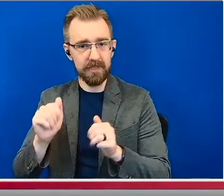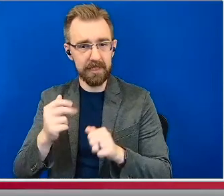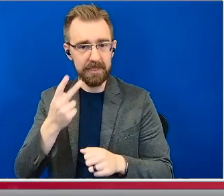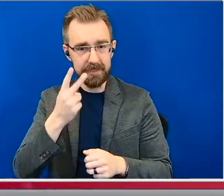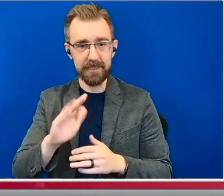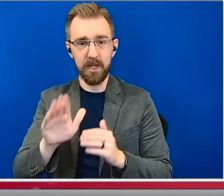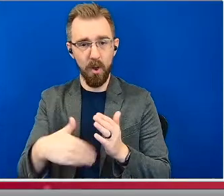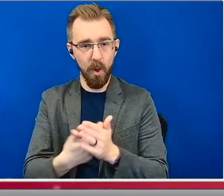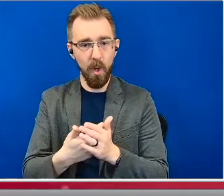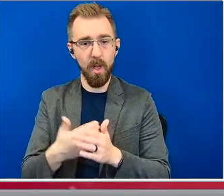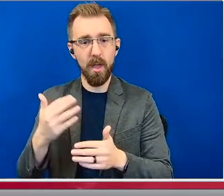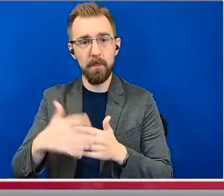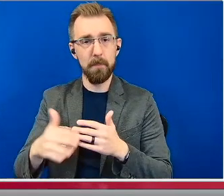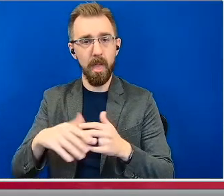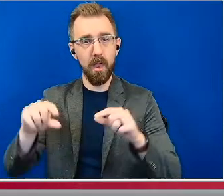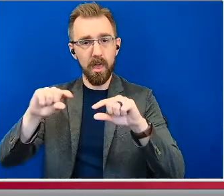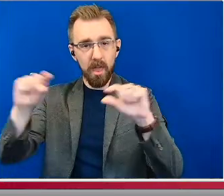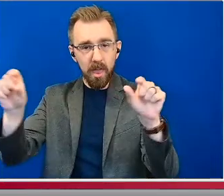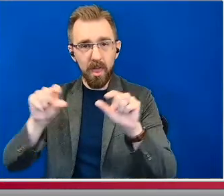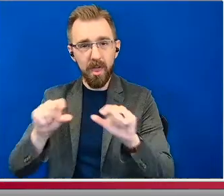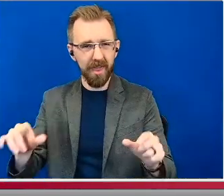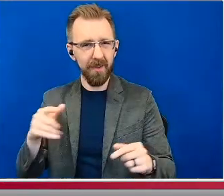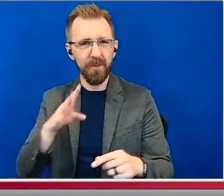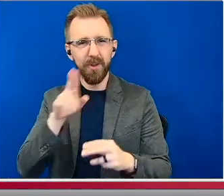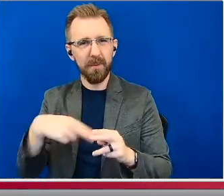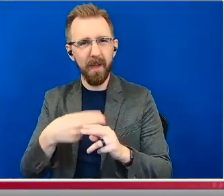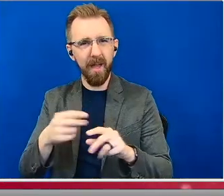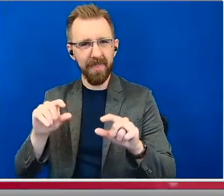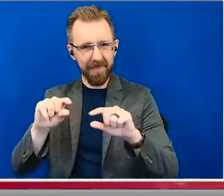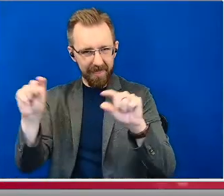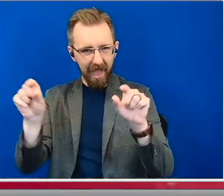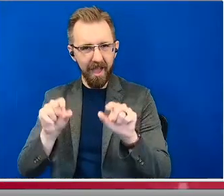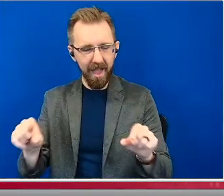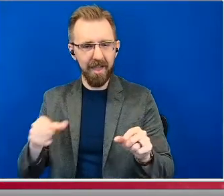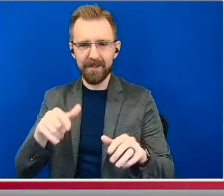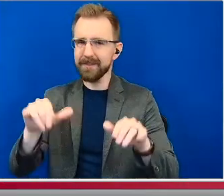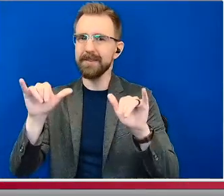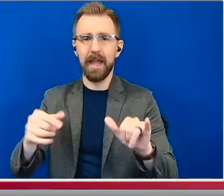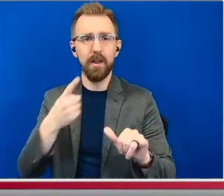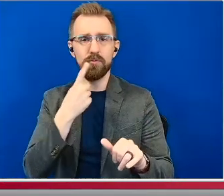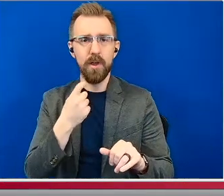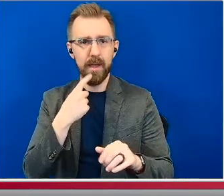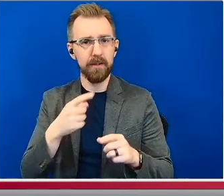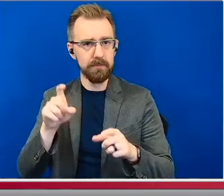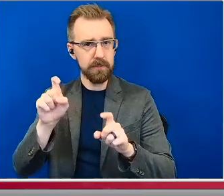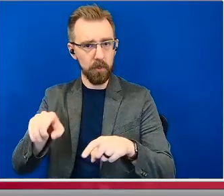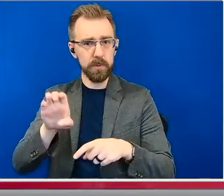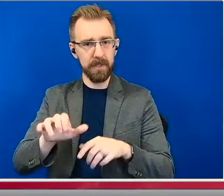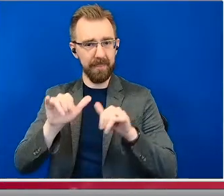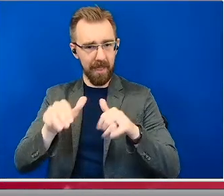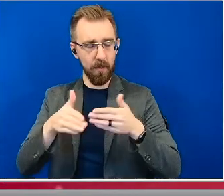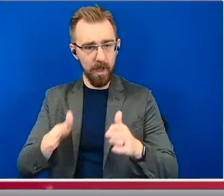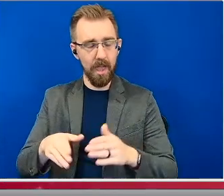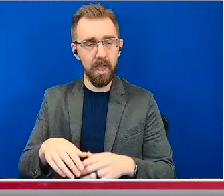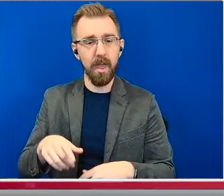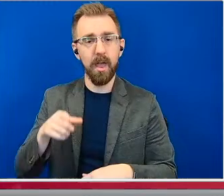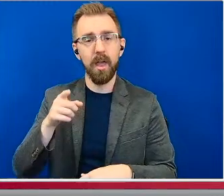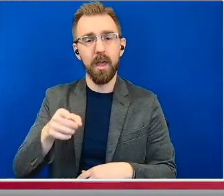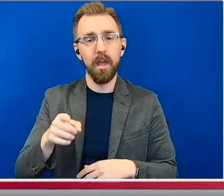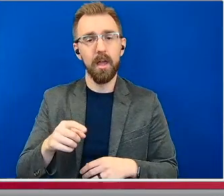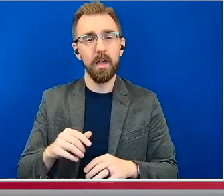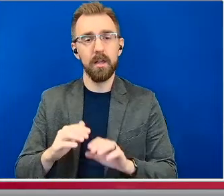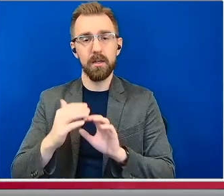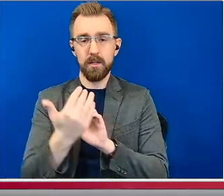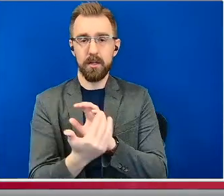the 4 arms as you talked about, have remained red like the way they should be. And the posterior part of the left upper chamber of the heart